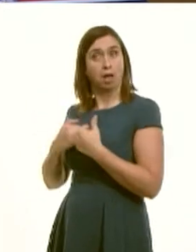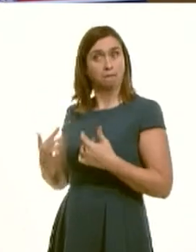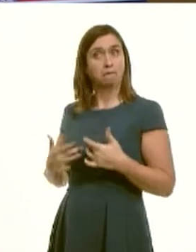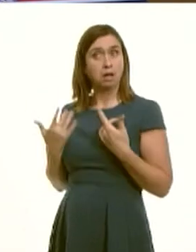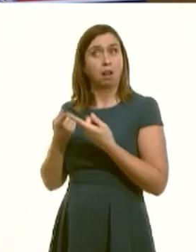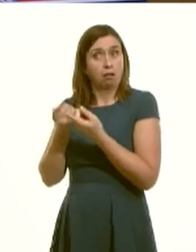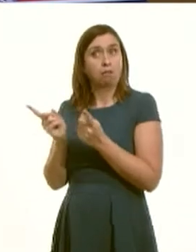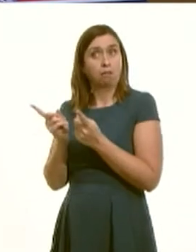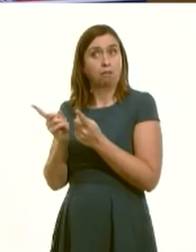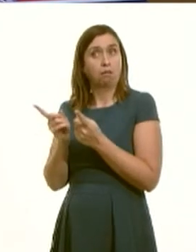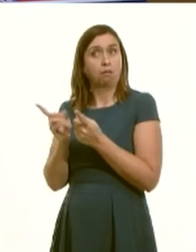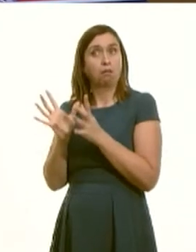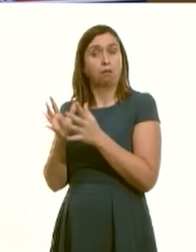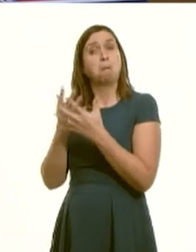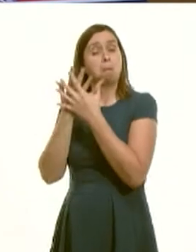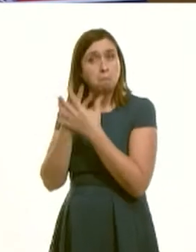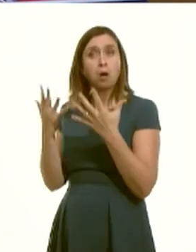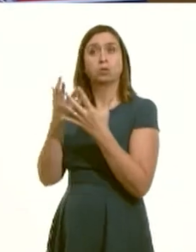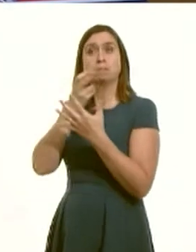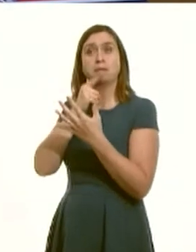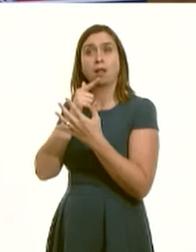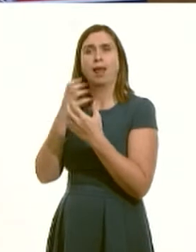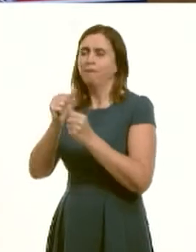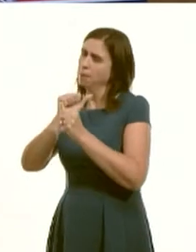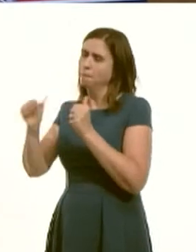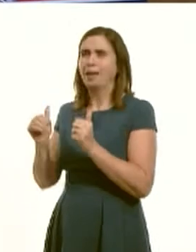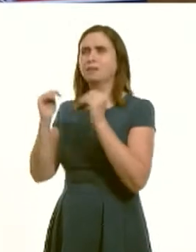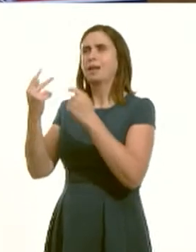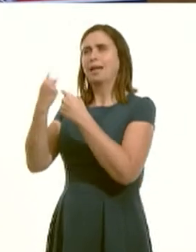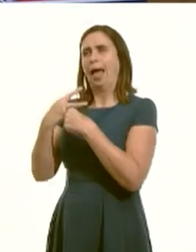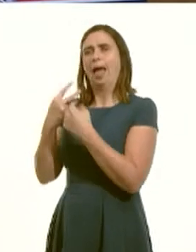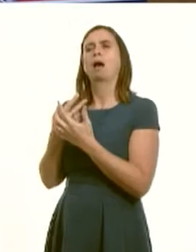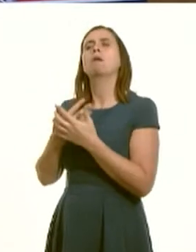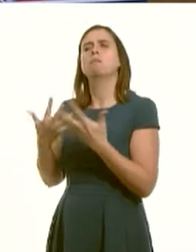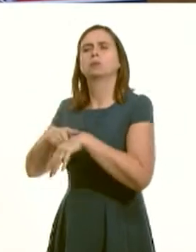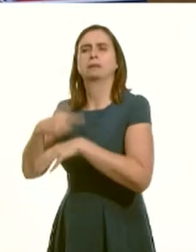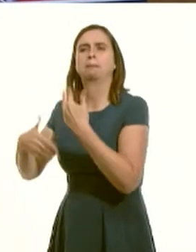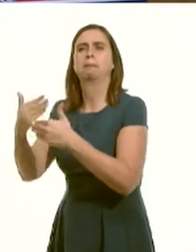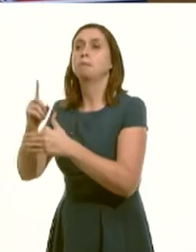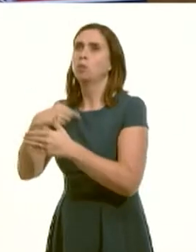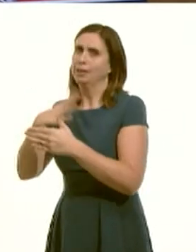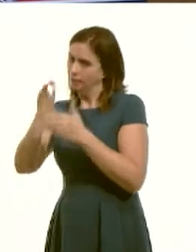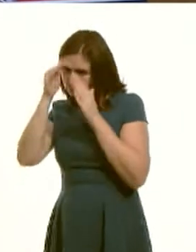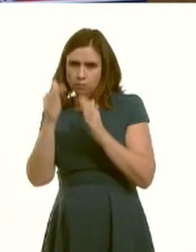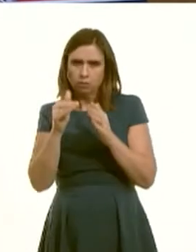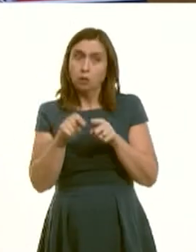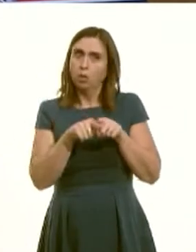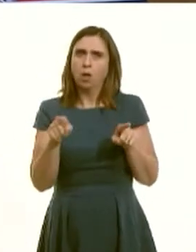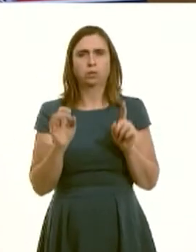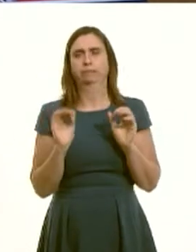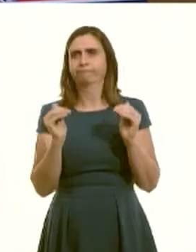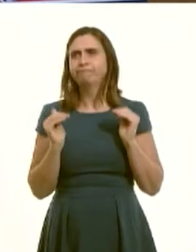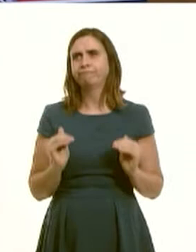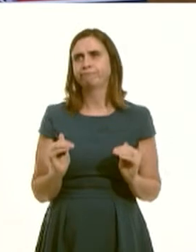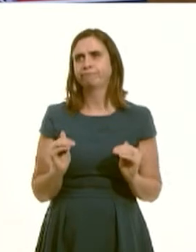say, that the vast majority of people get the best care most of the time. And what we must focus on is ensuring that those people who don't get